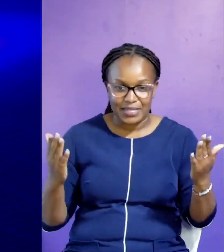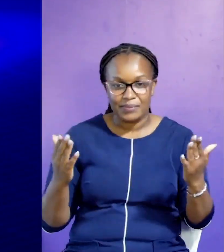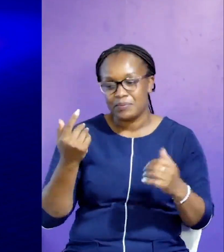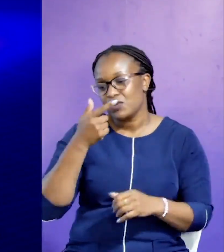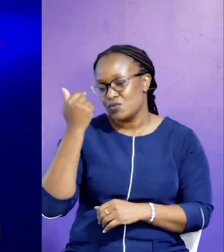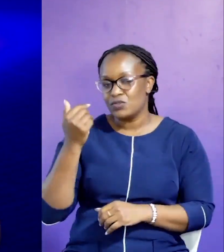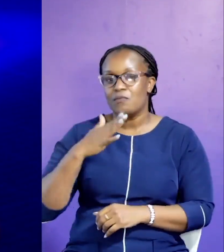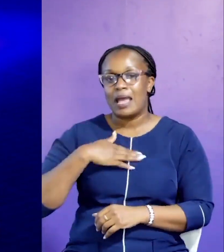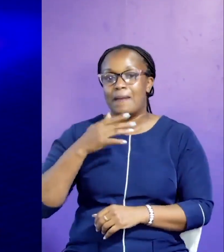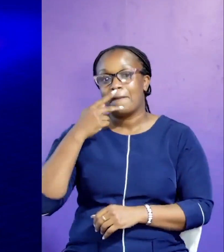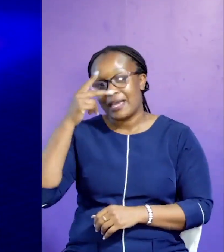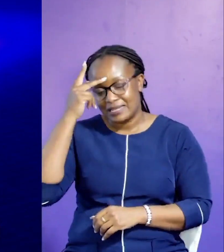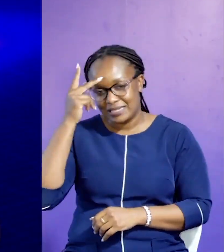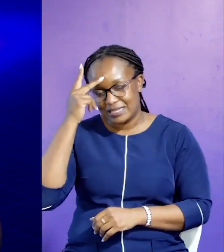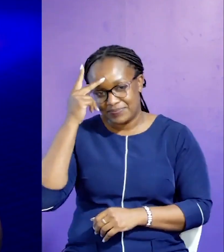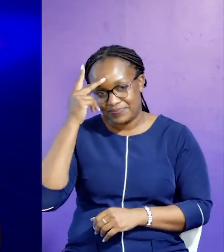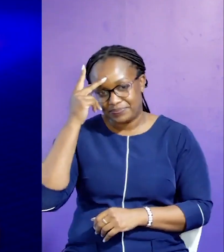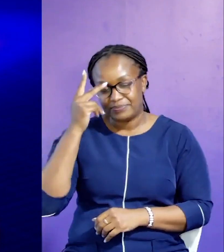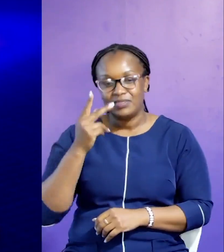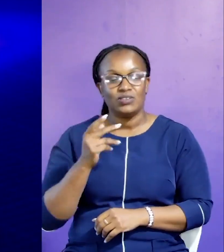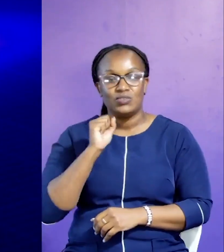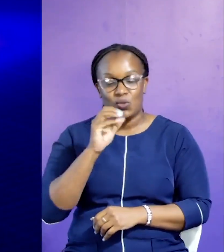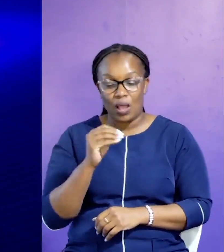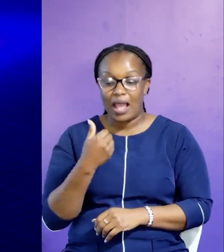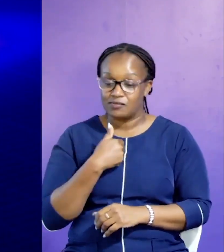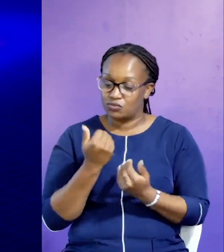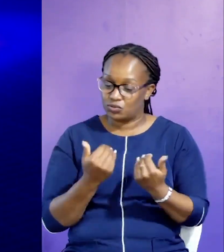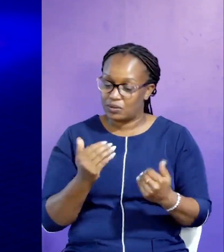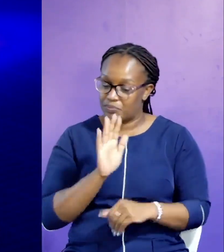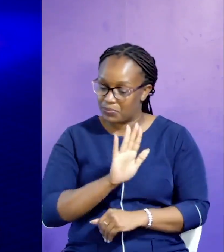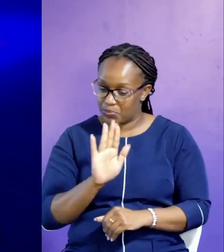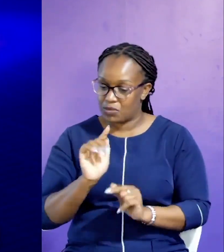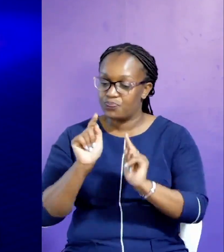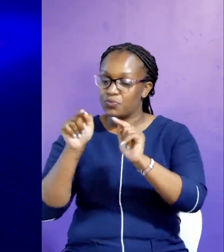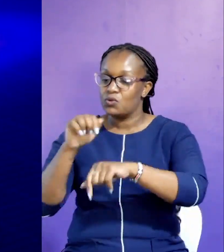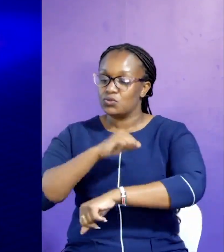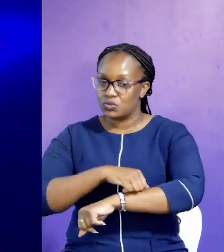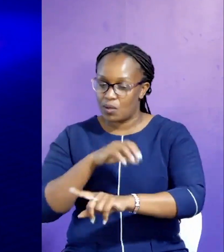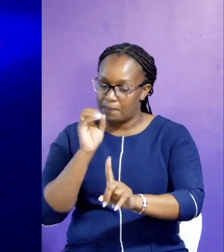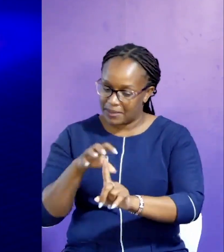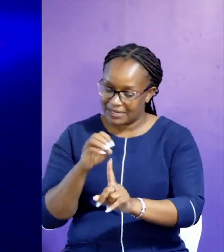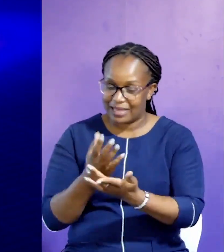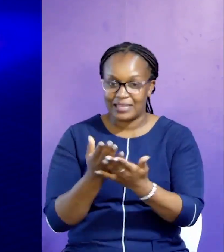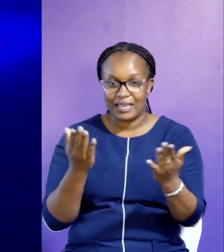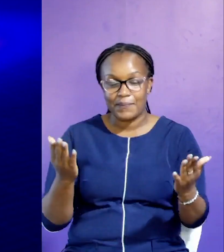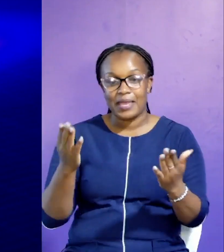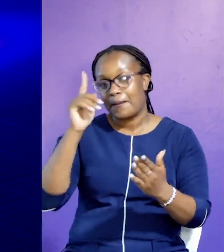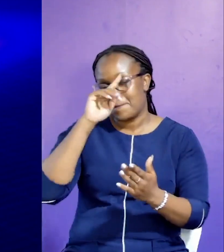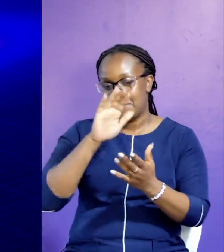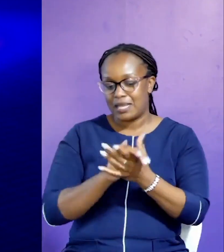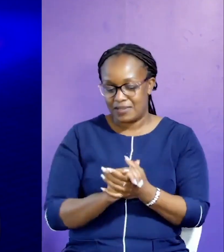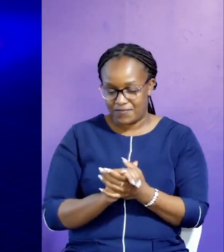because of my parent. So take the children to school, nurture the talent of the child, and I believe